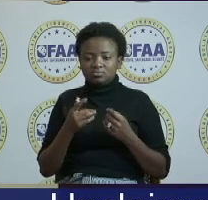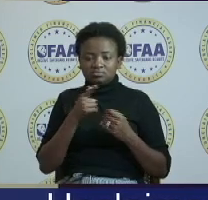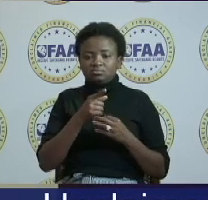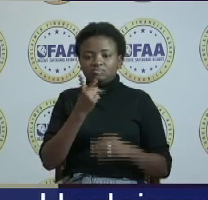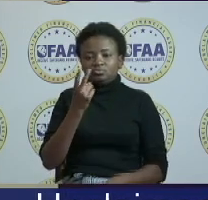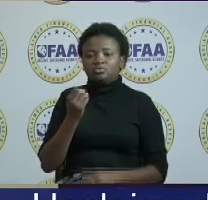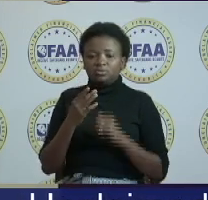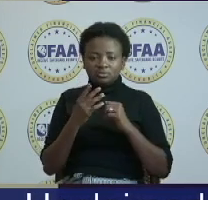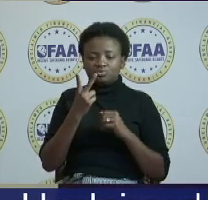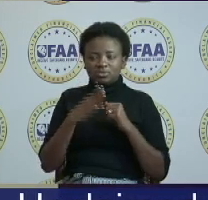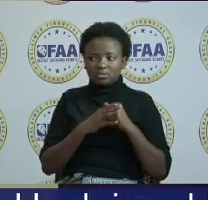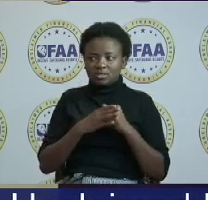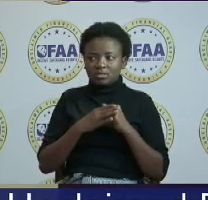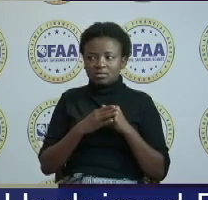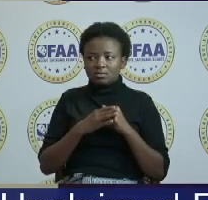that is